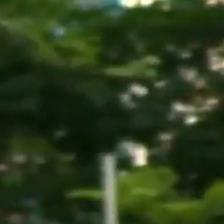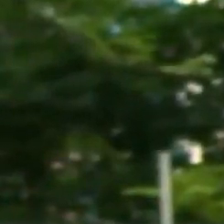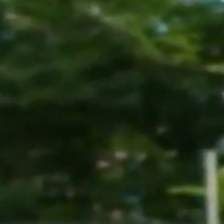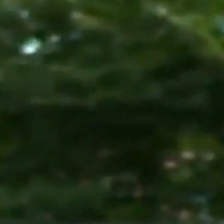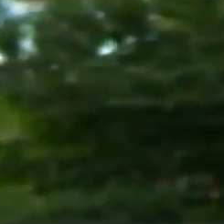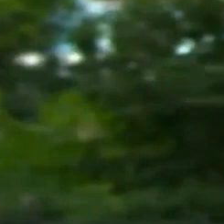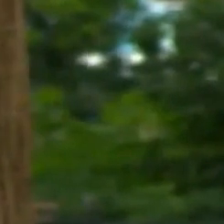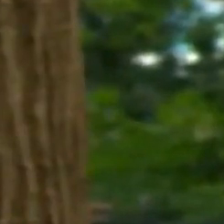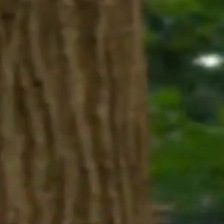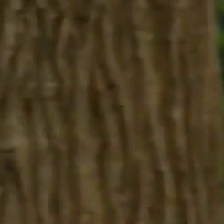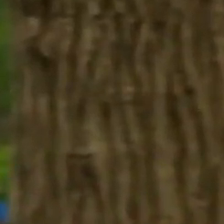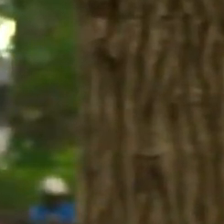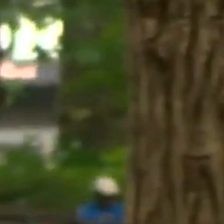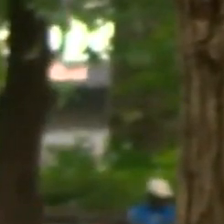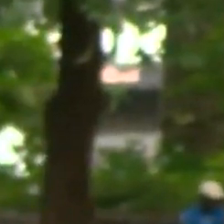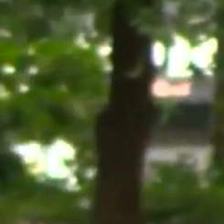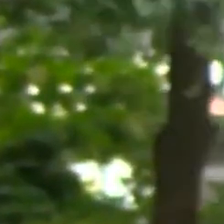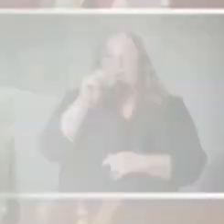rising significantly.